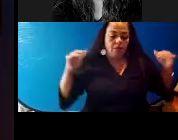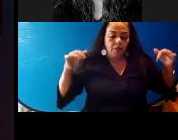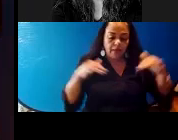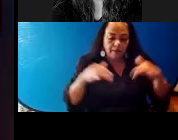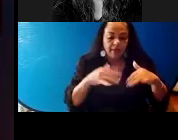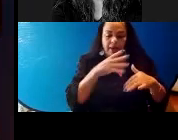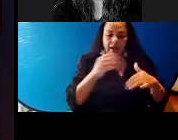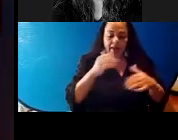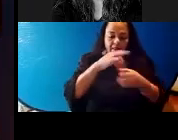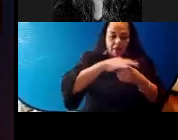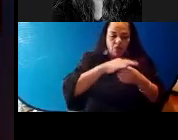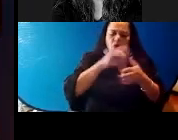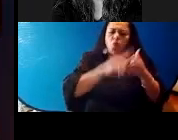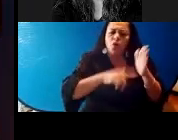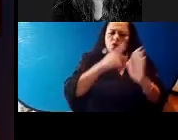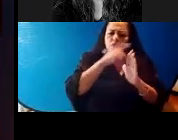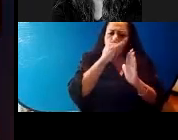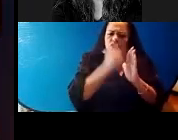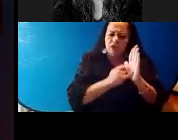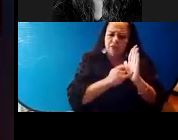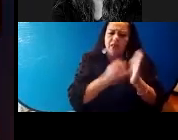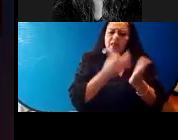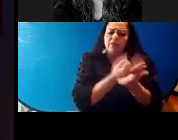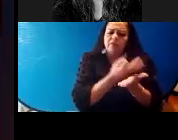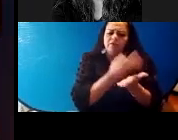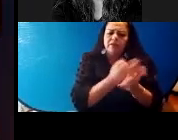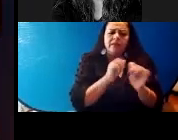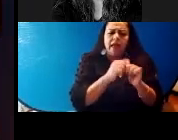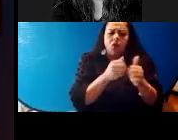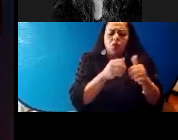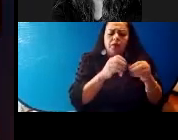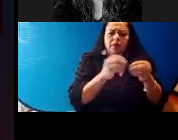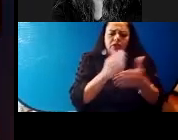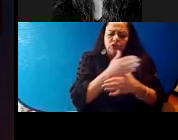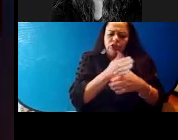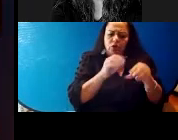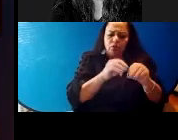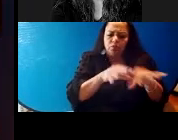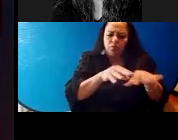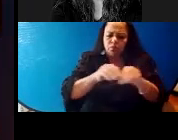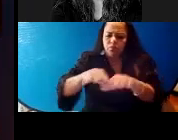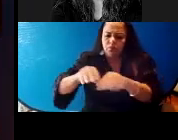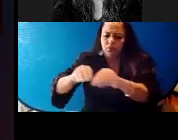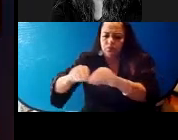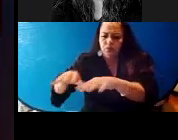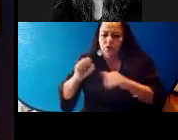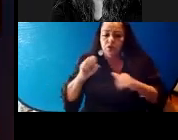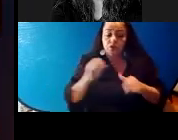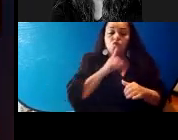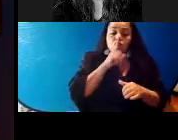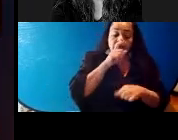what were the projects that funds would be allocated for, and then actually voted towards the allocation. So in real time,